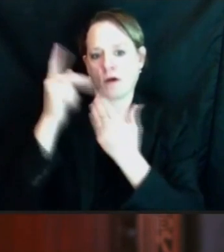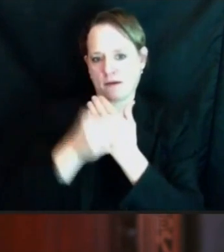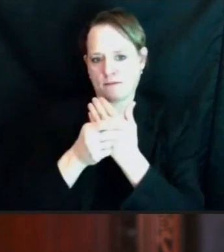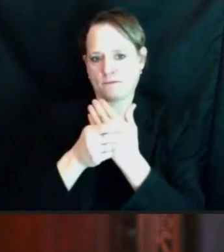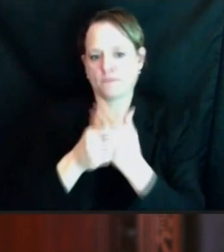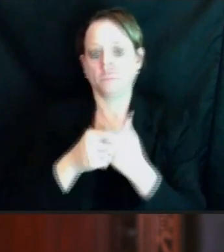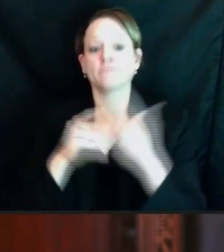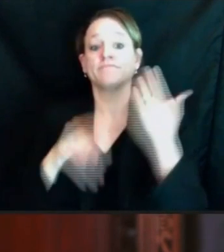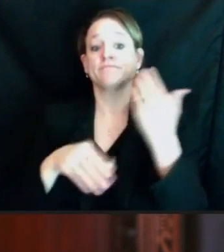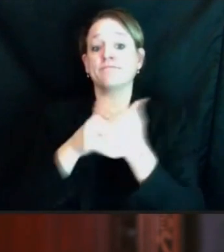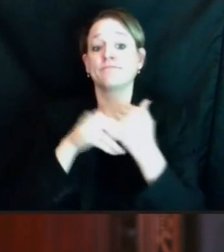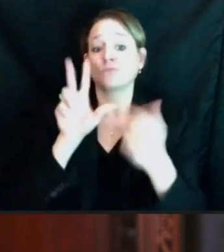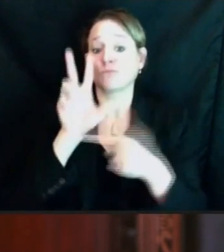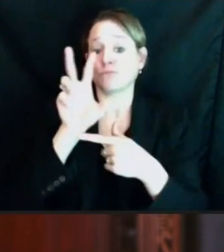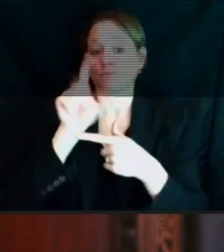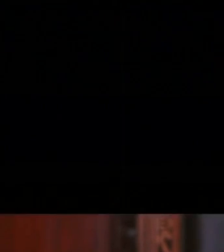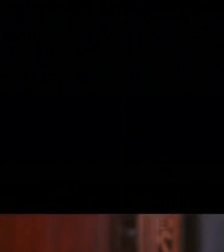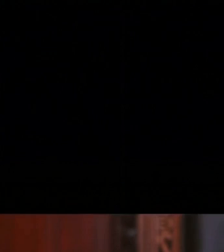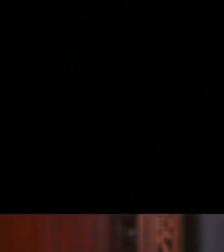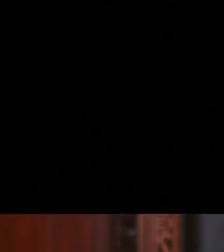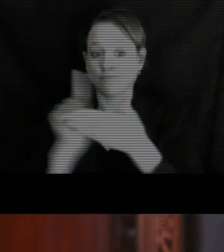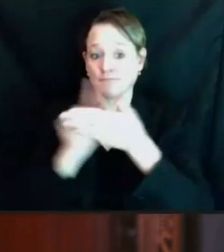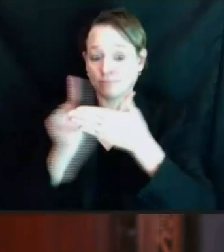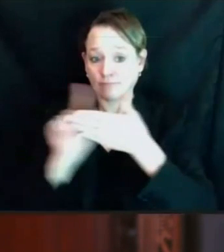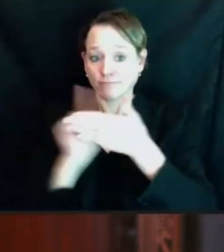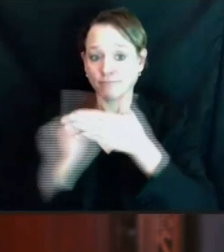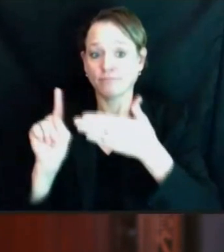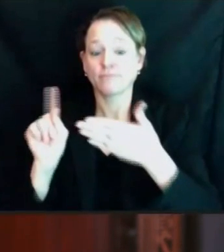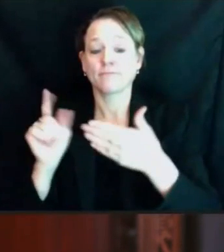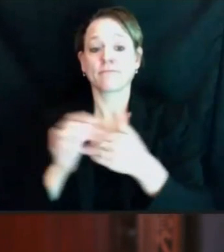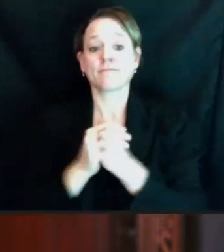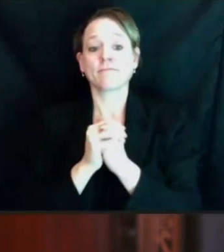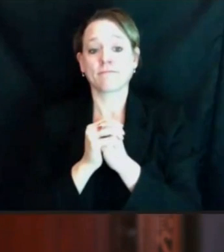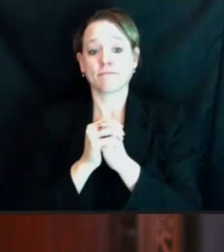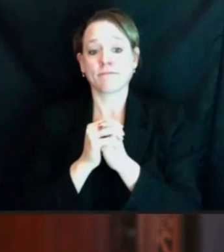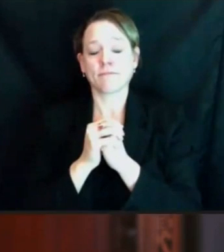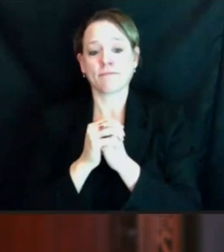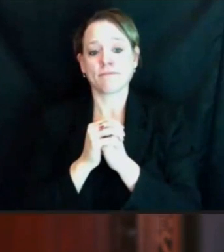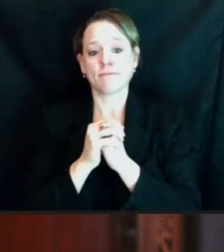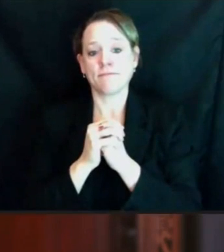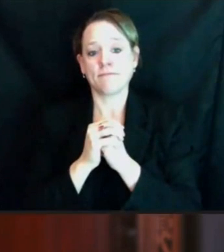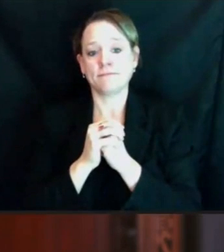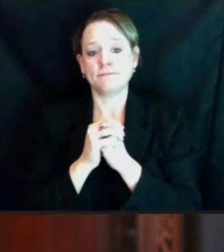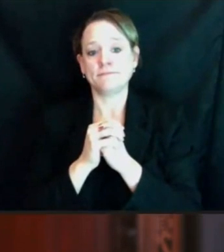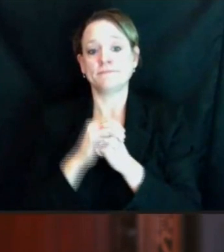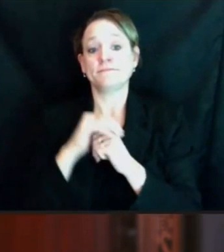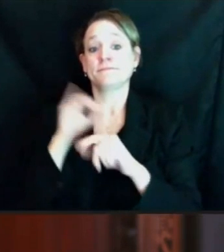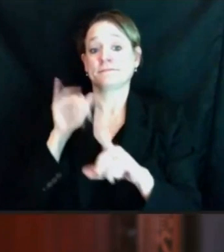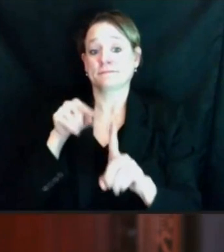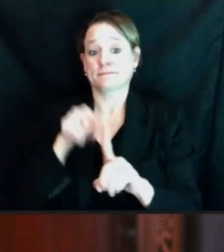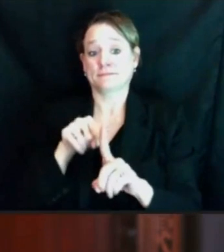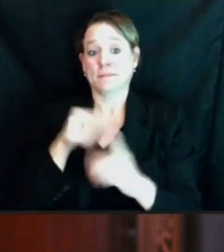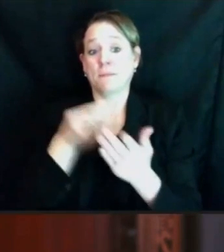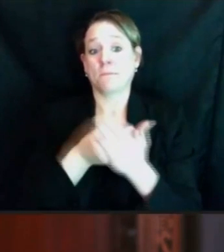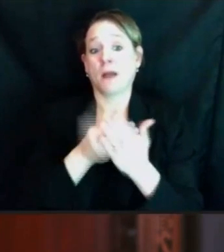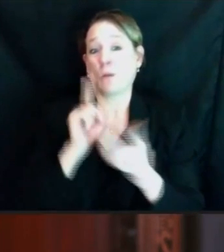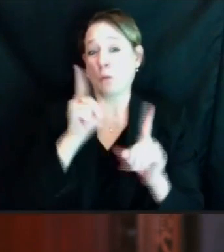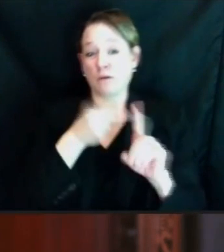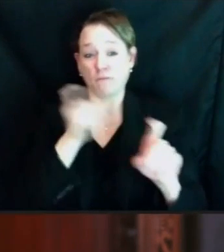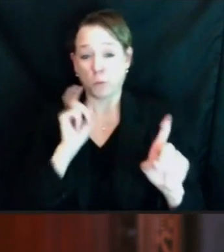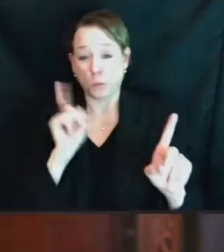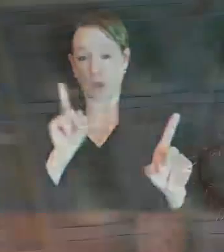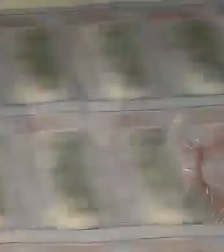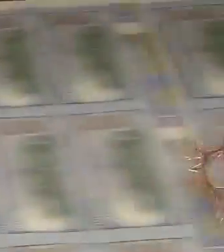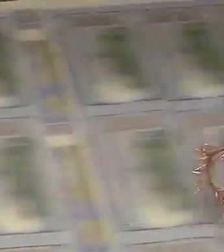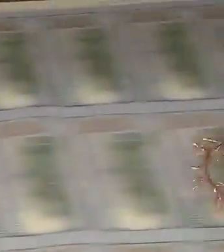or partially unemployed due to the pandemic. The governor says programs like this can help people make ends meet. The